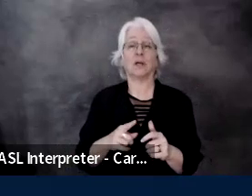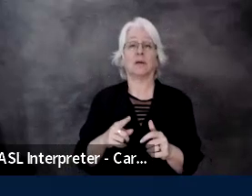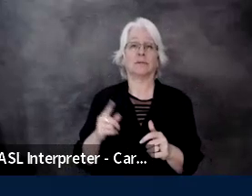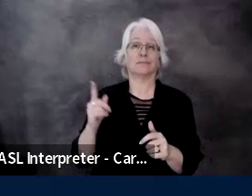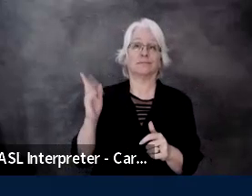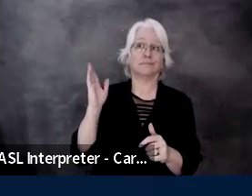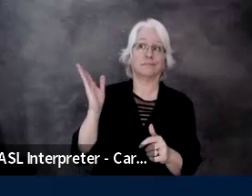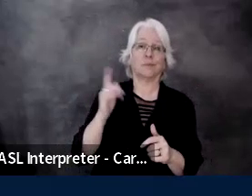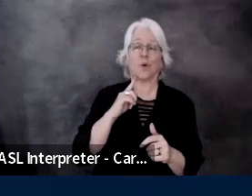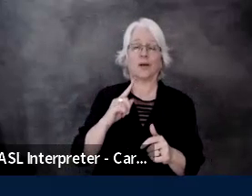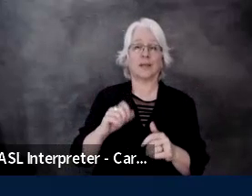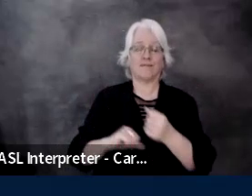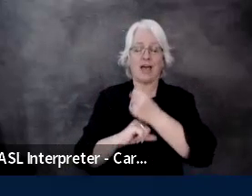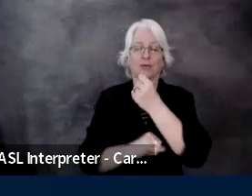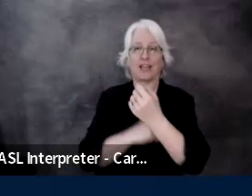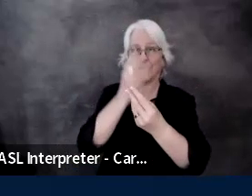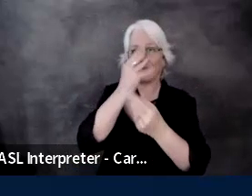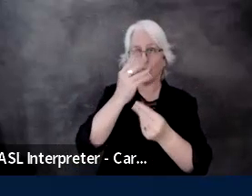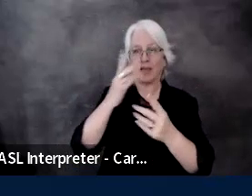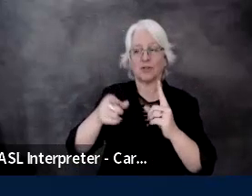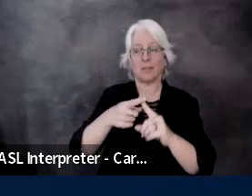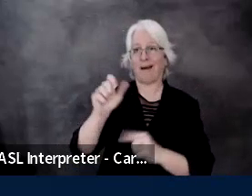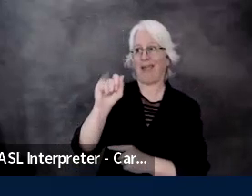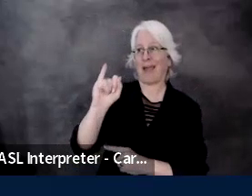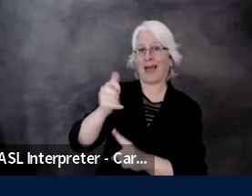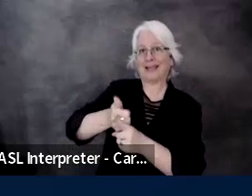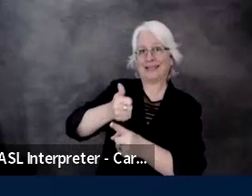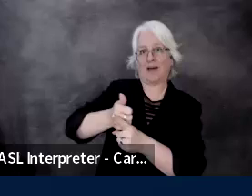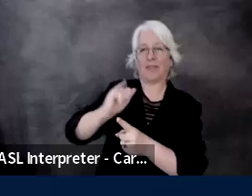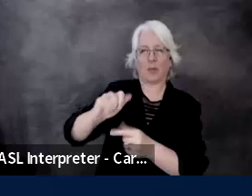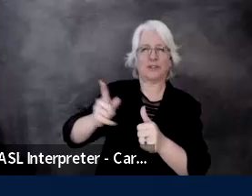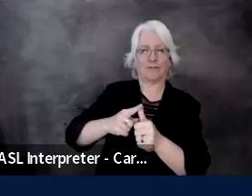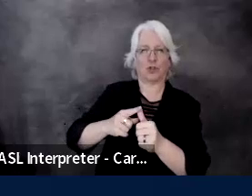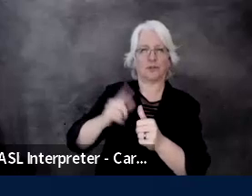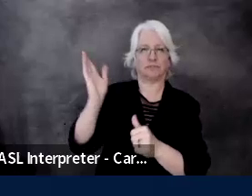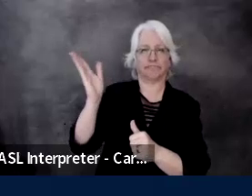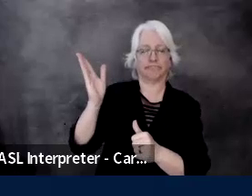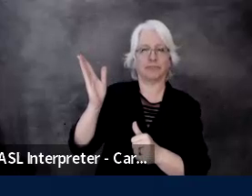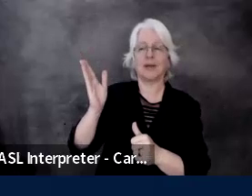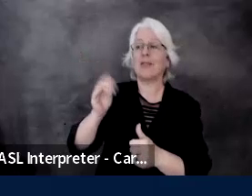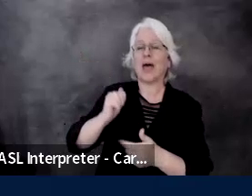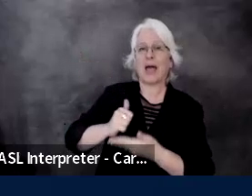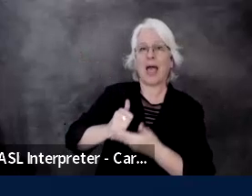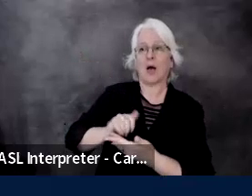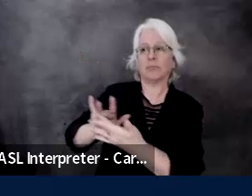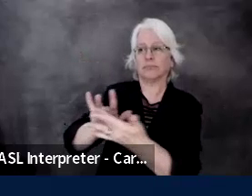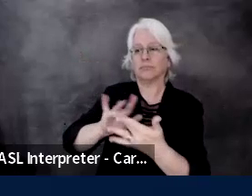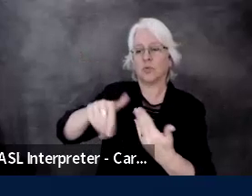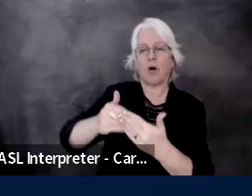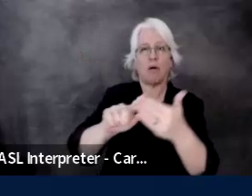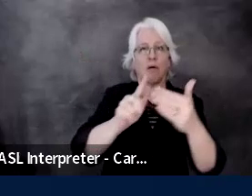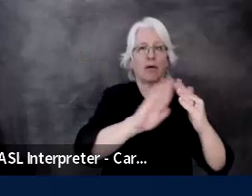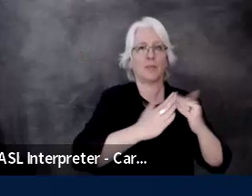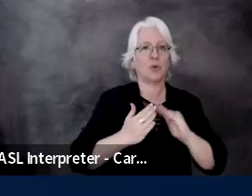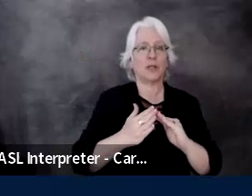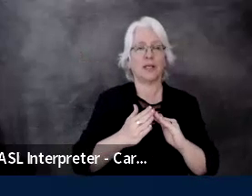of information on artificial intelligence to help reach out to all of our communities to establish a foundation